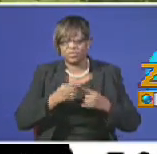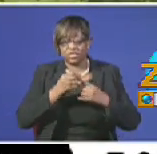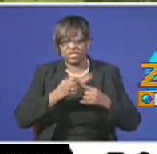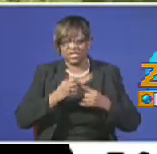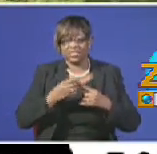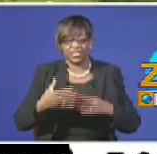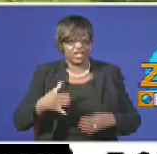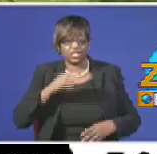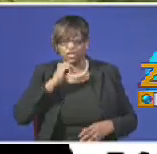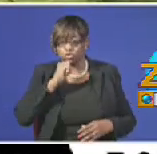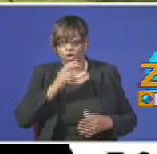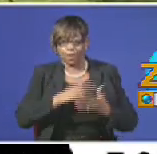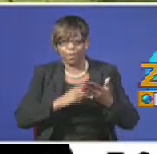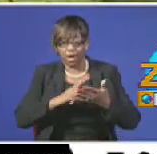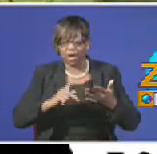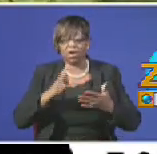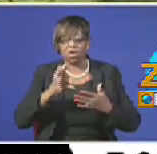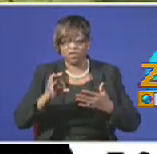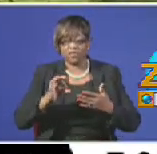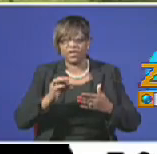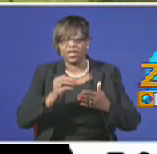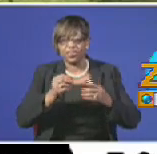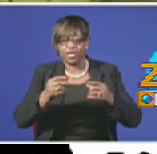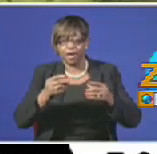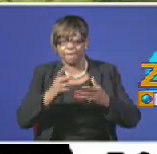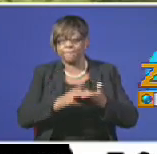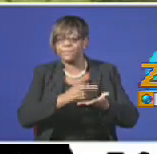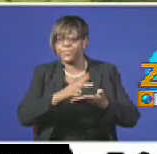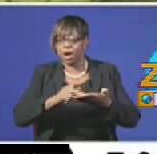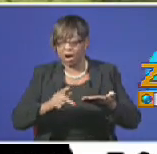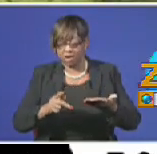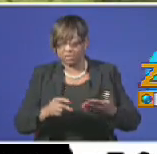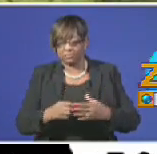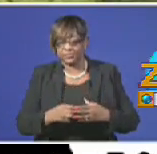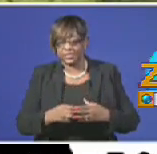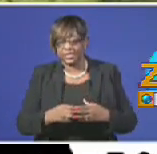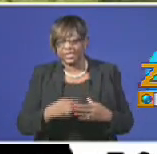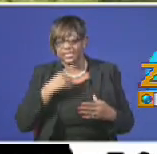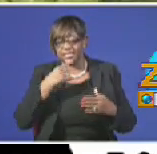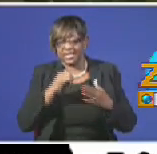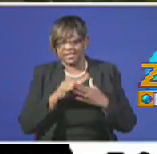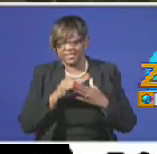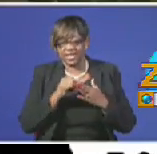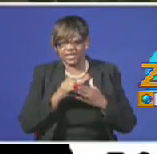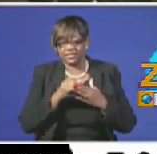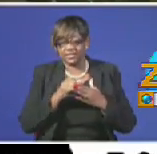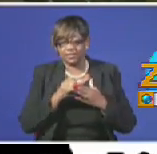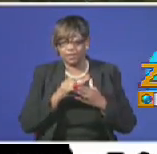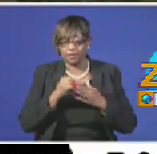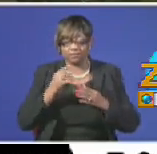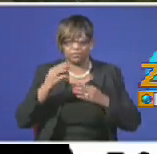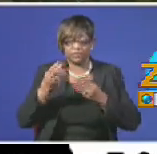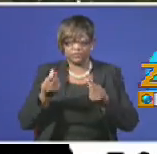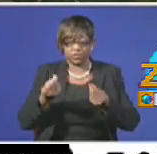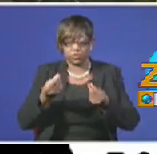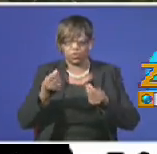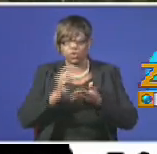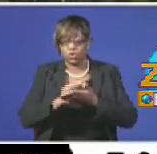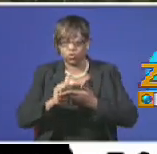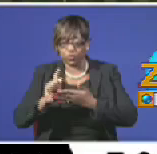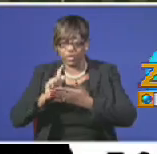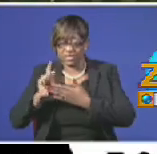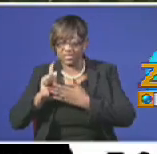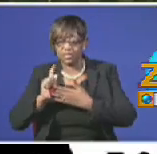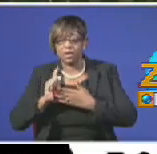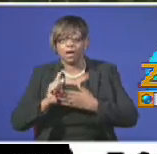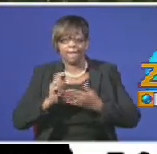Carey says due to COVID-19, the agency was forced to put staff on reduced hours and conduct layoffs. But in the past few weeks, most staff have